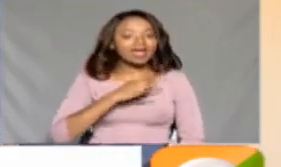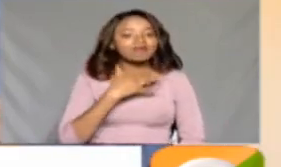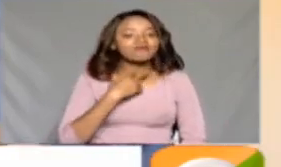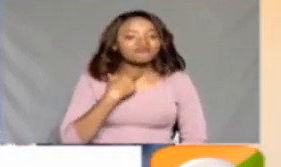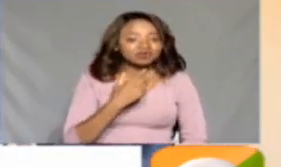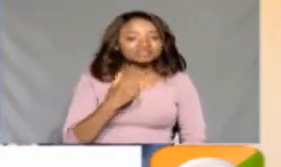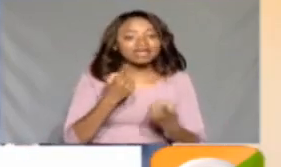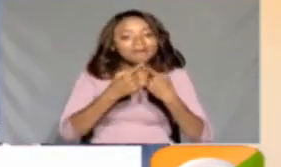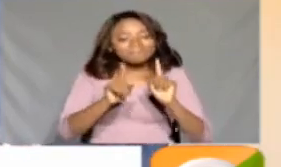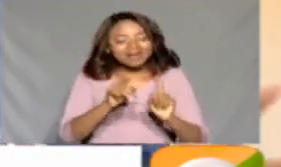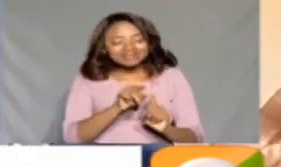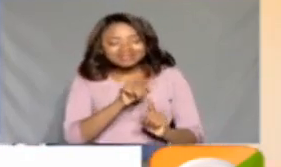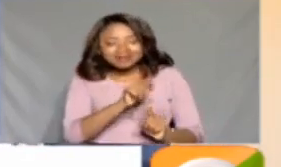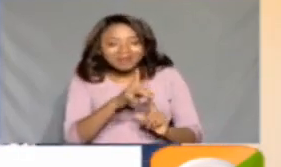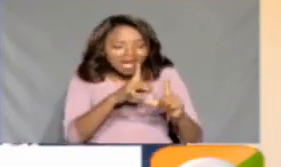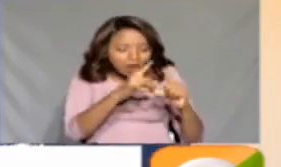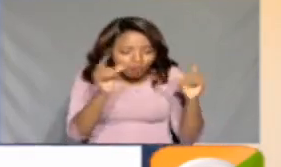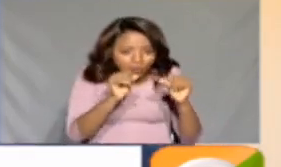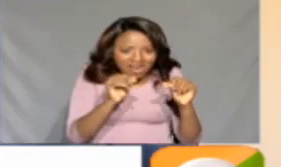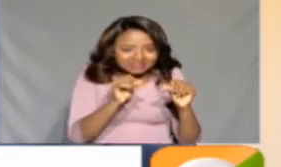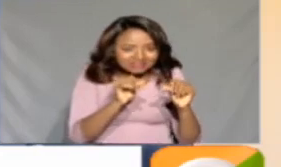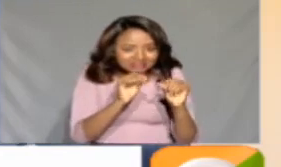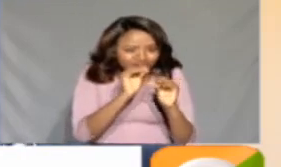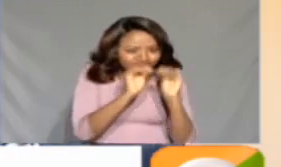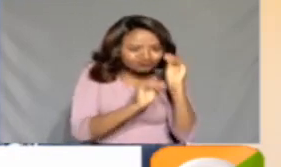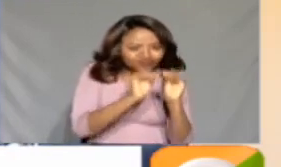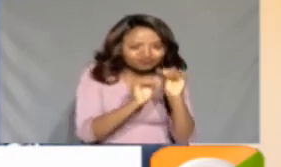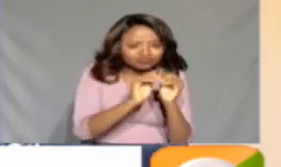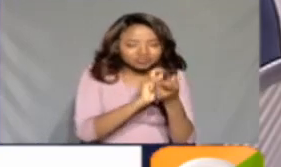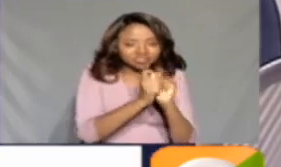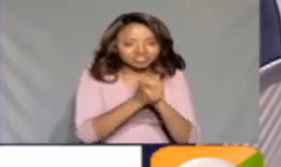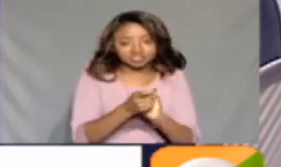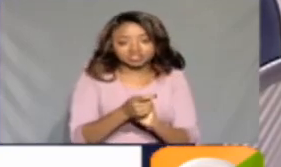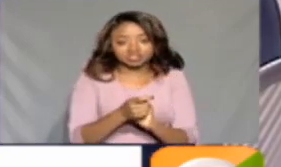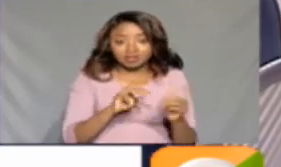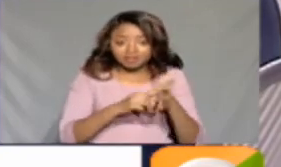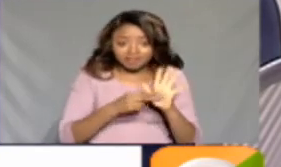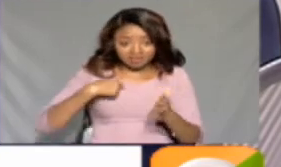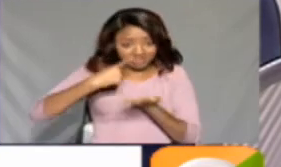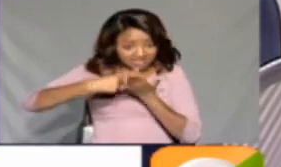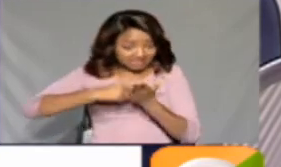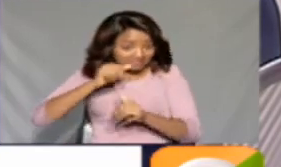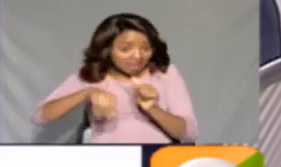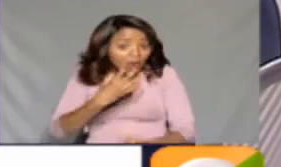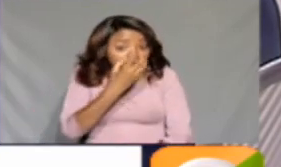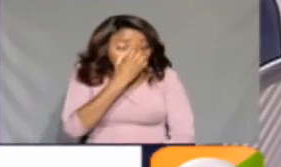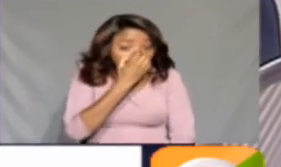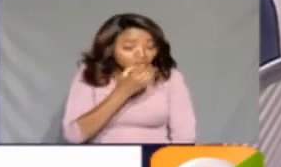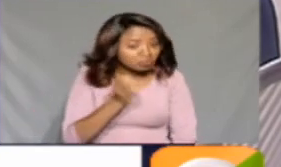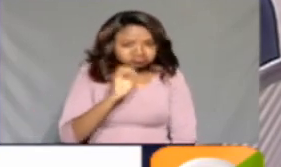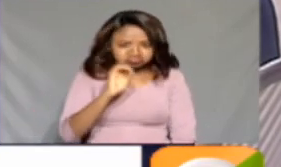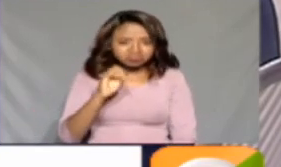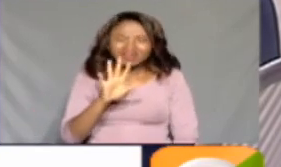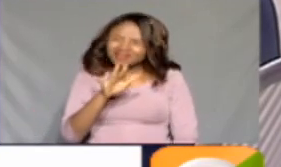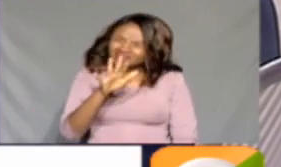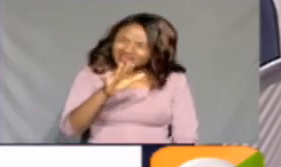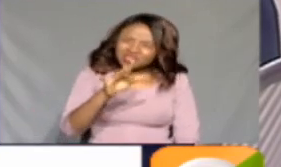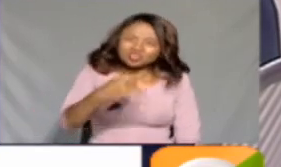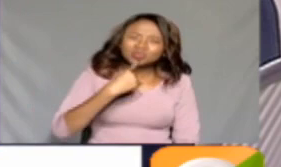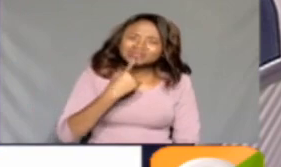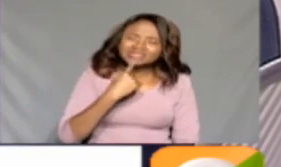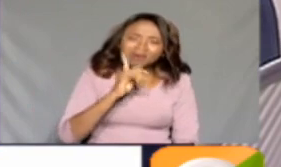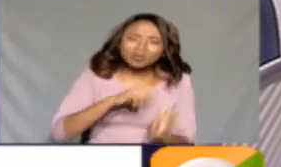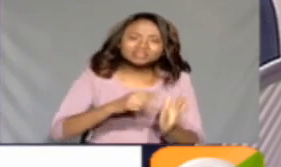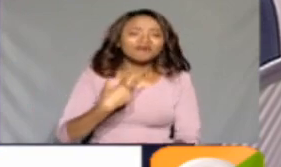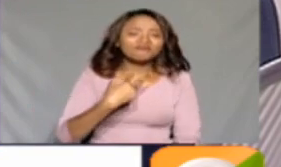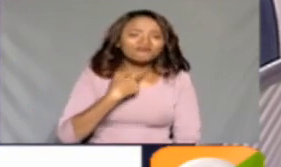of what I said, I don't want to get into that. So you were not talking about the deputy president, because you're saying it's your voice, that it was you, and the things you